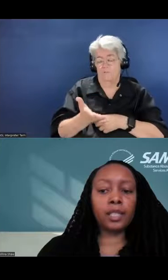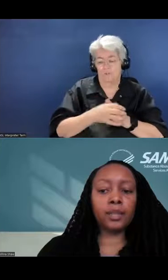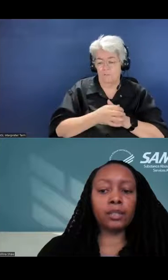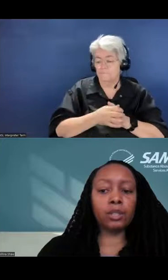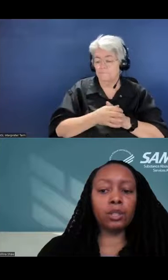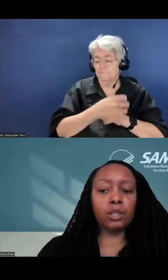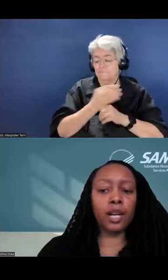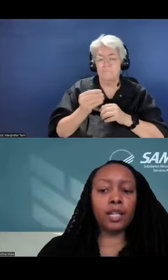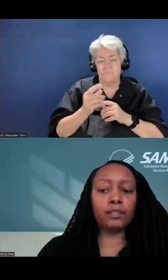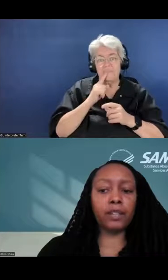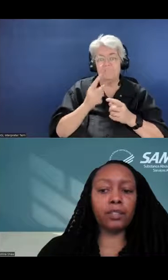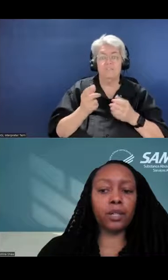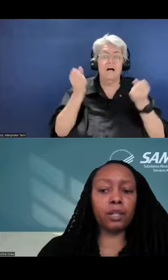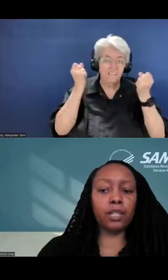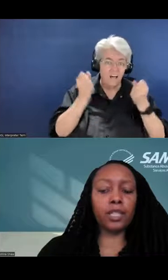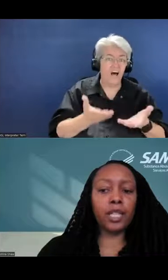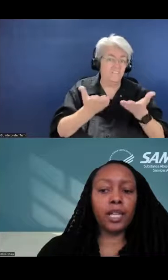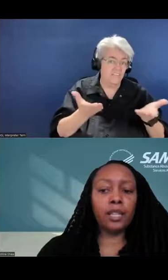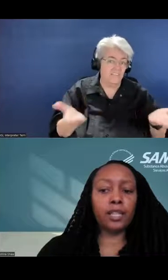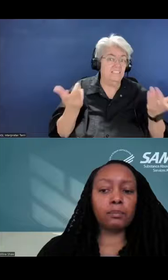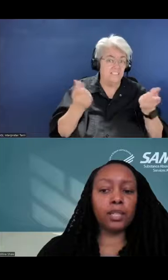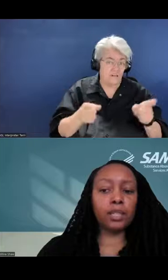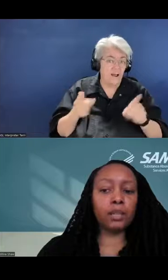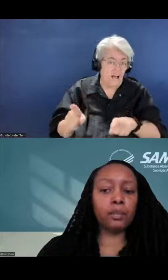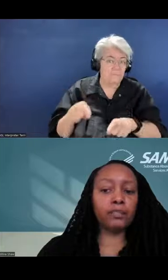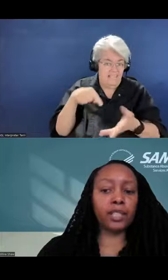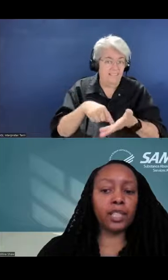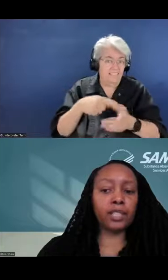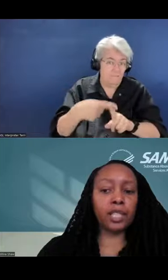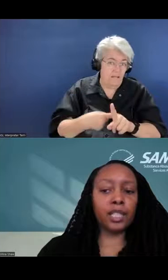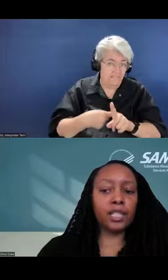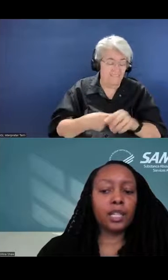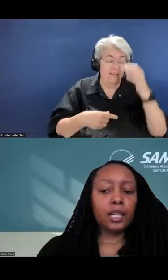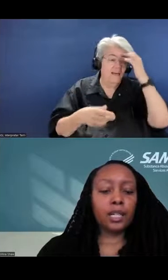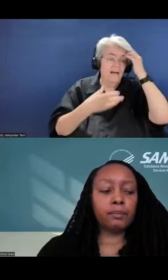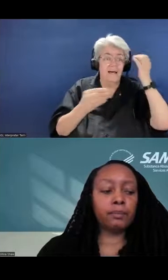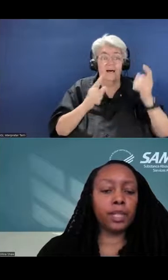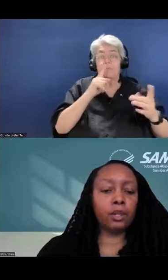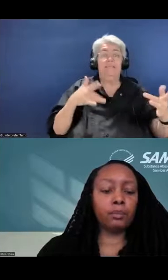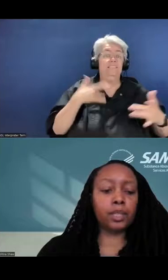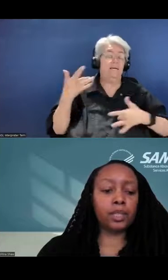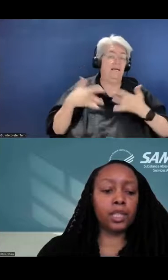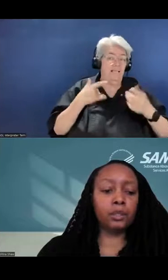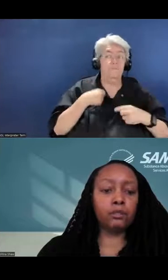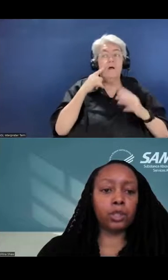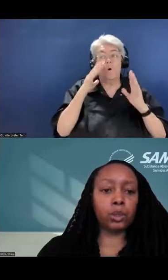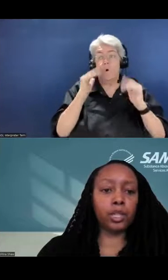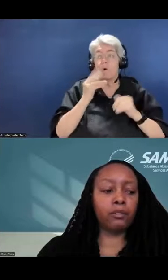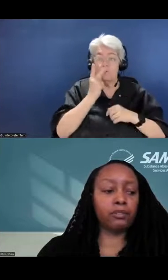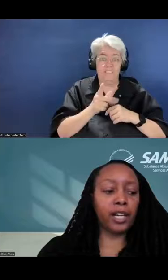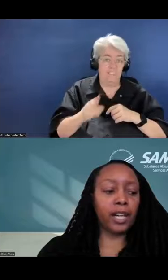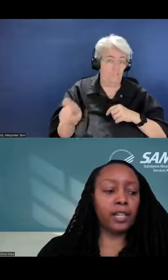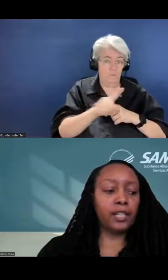And yes, there's a lot of stuff going on in this month. We're very excited and hope to see you